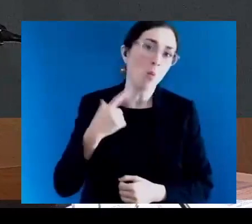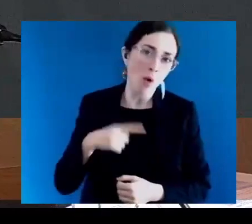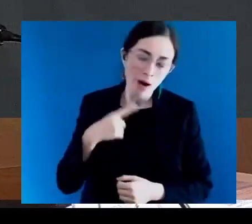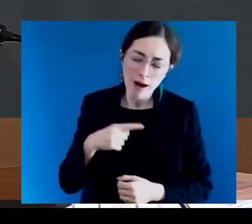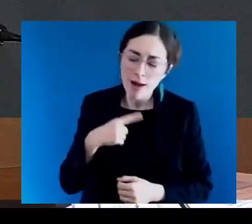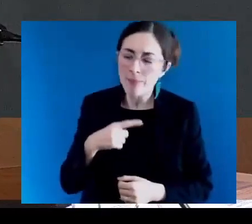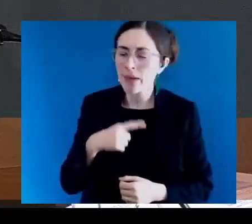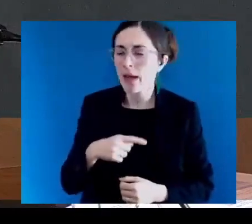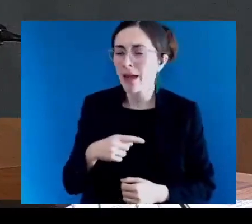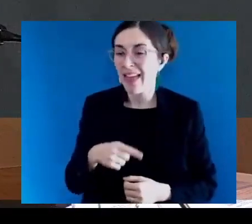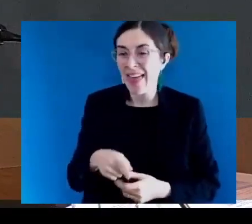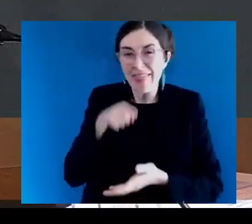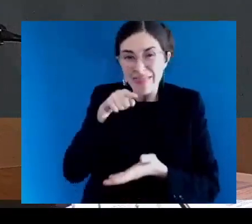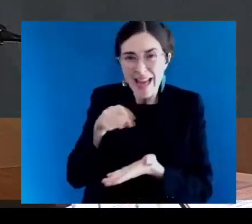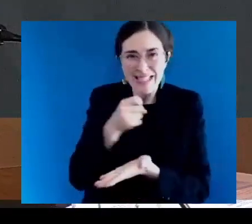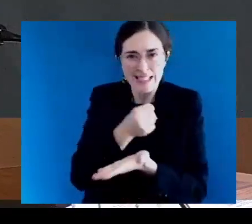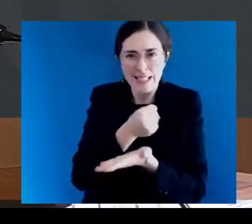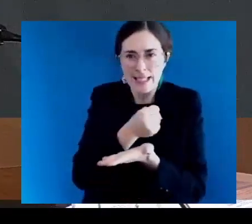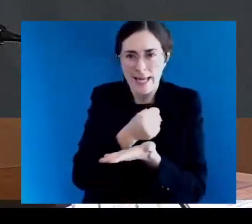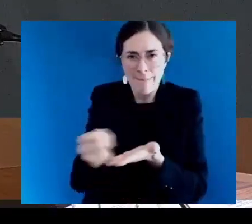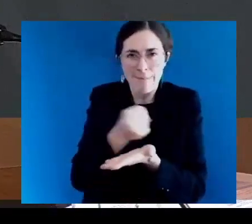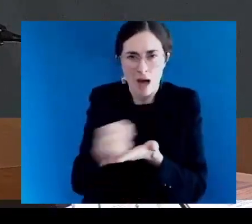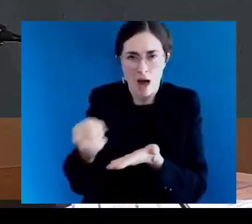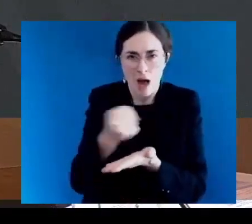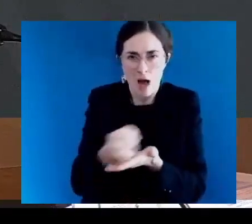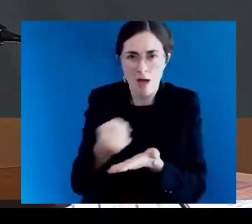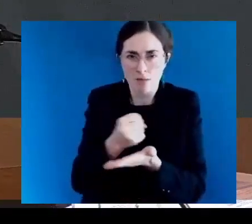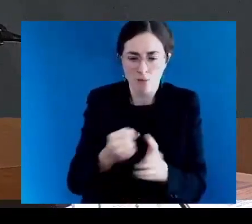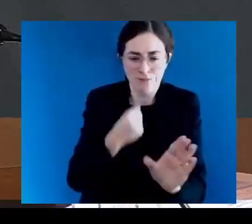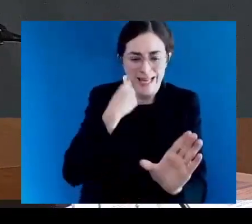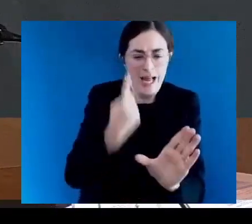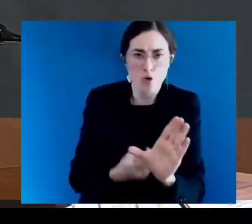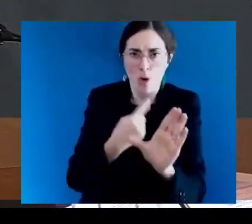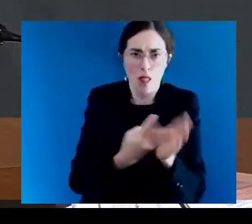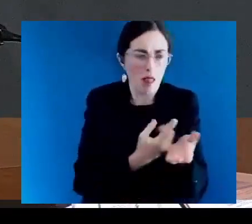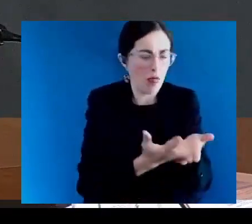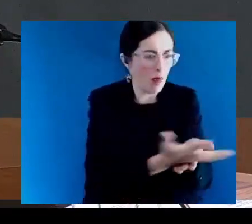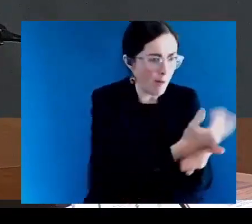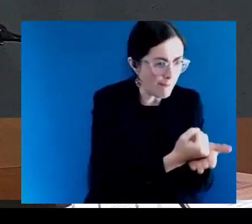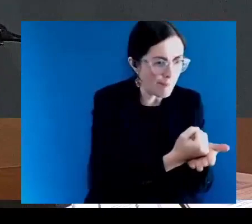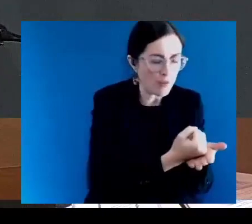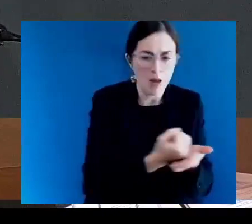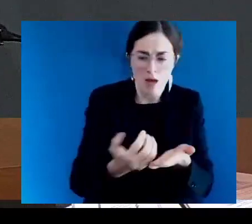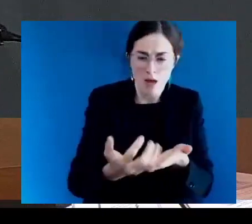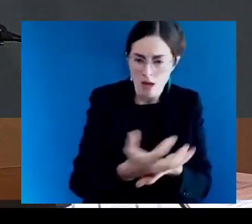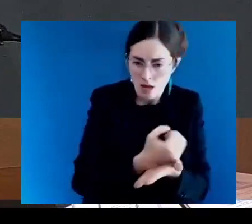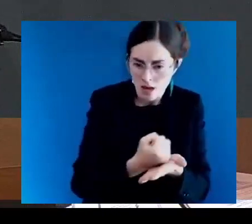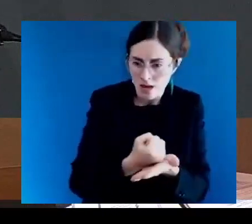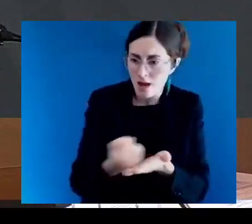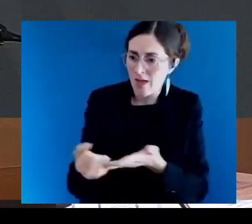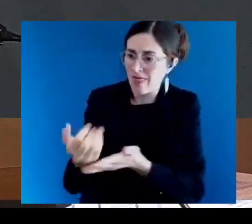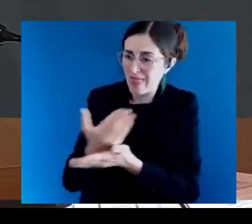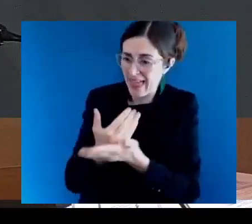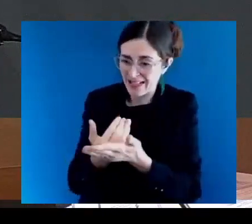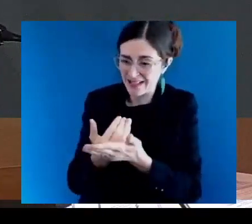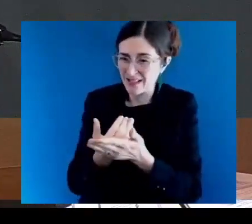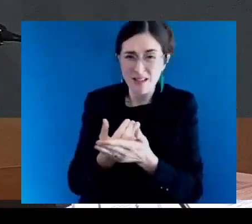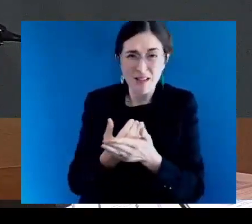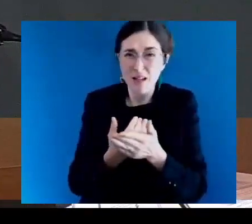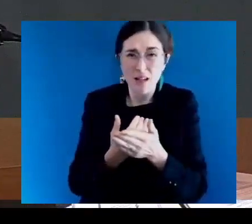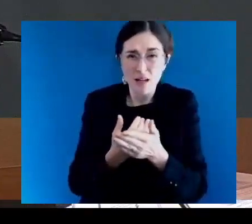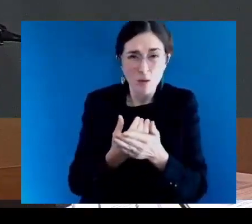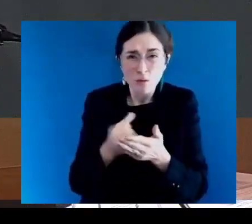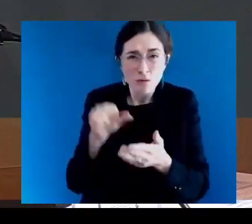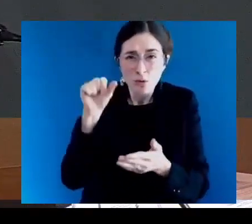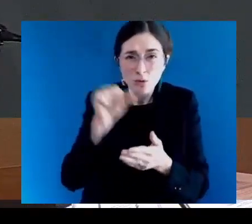figure that I would be asking, well, even a very tiny proportion of that, if